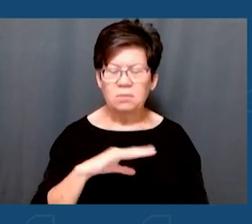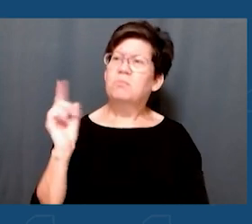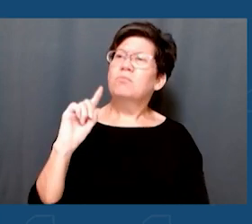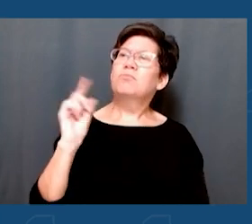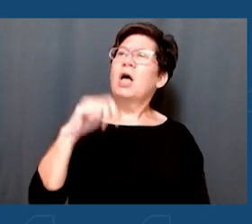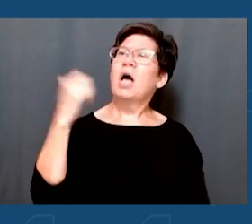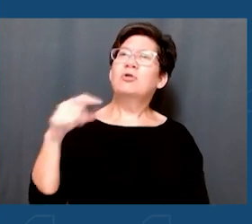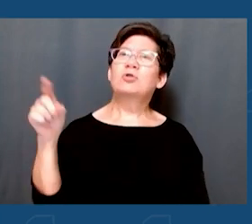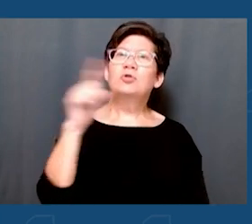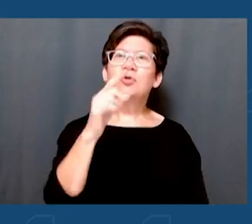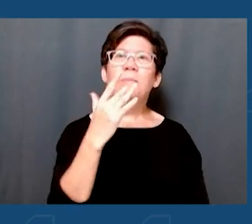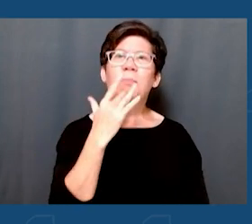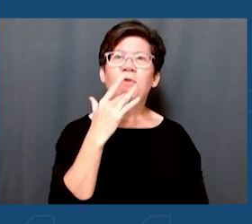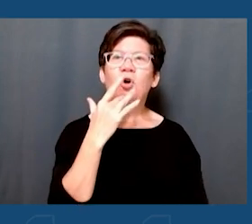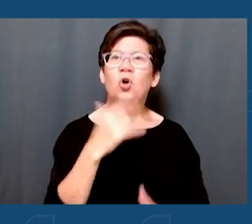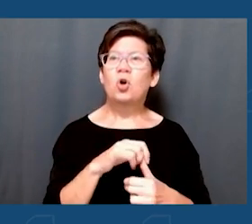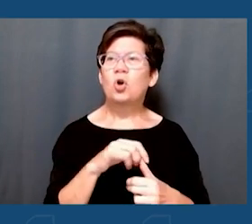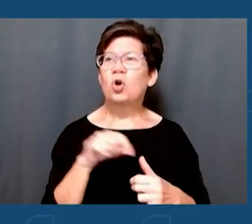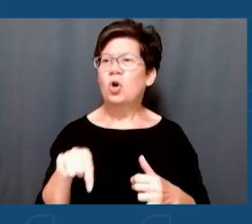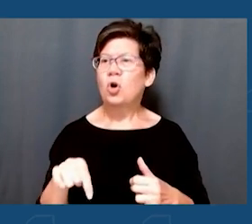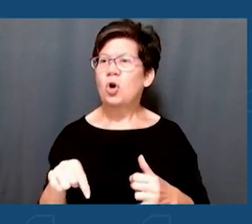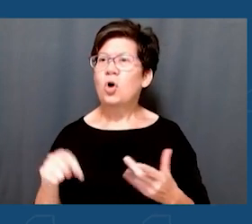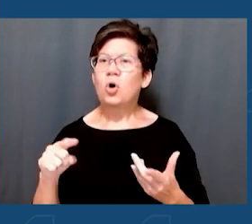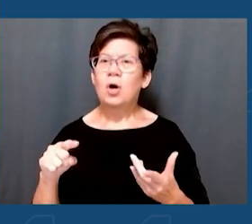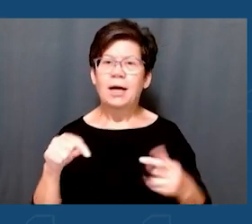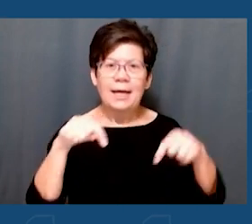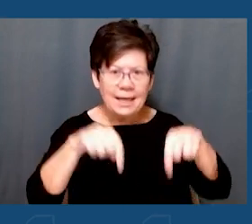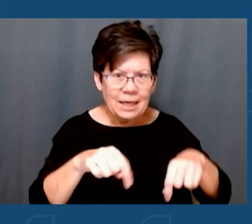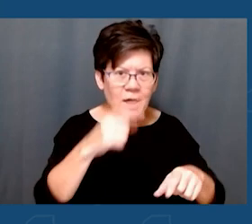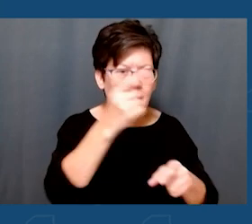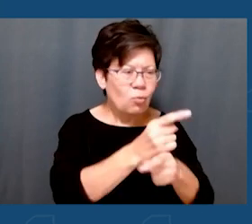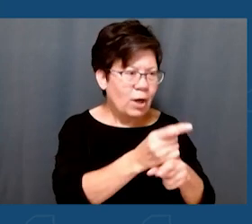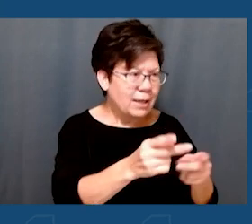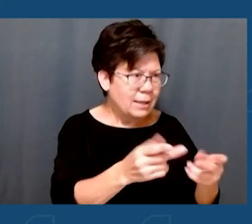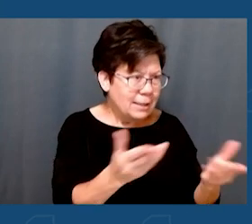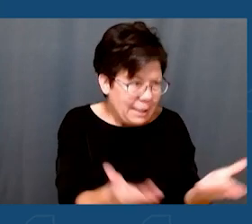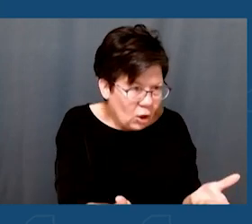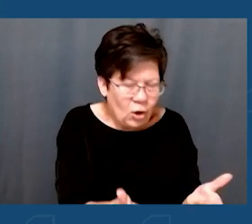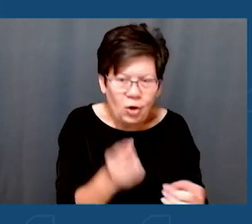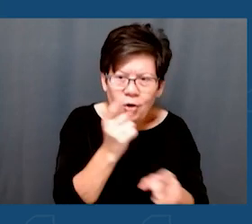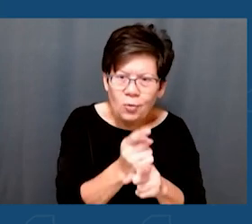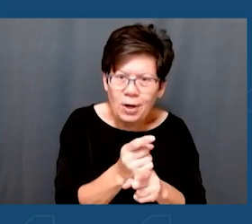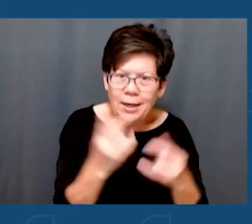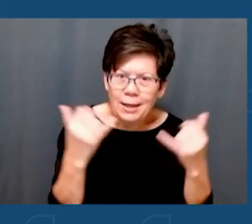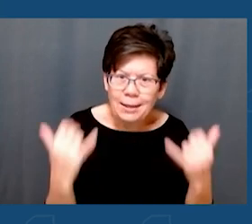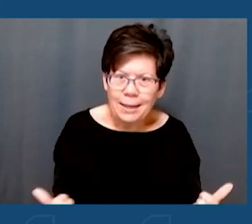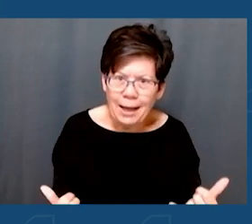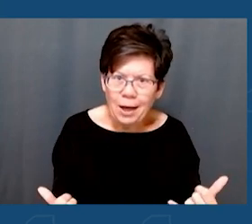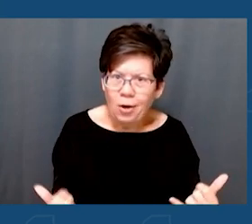rather be than right here, right now?